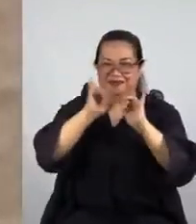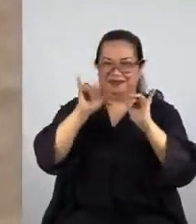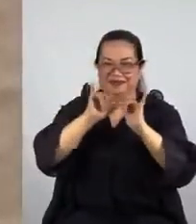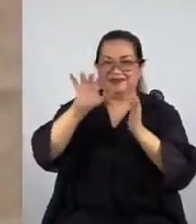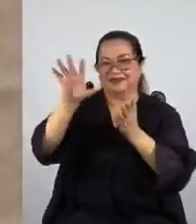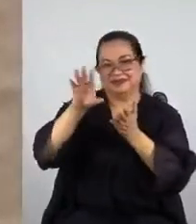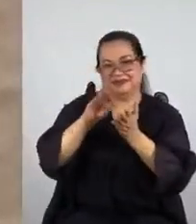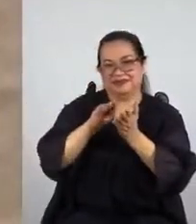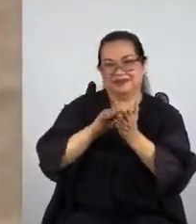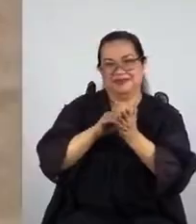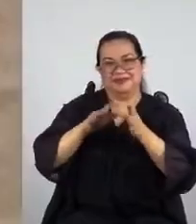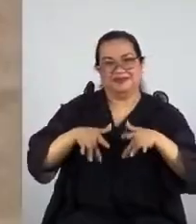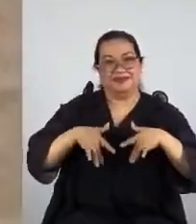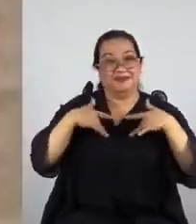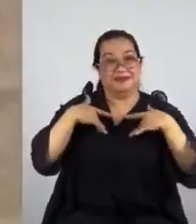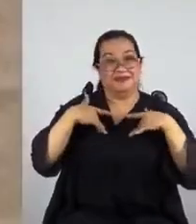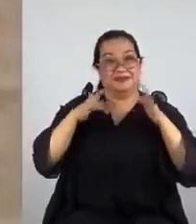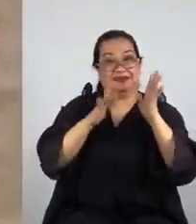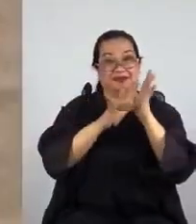as Jesus.